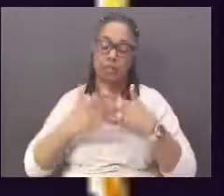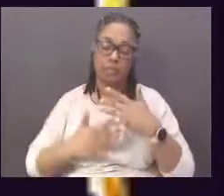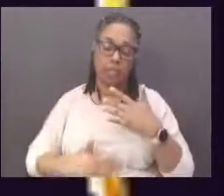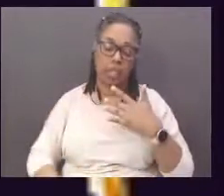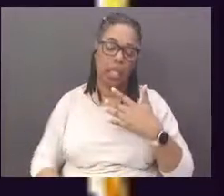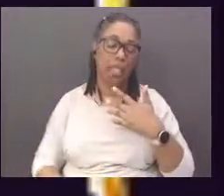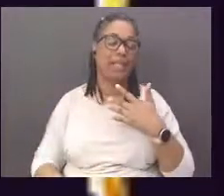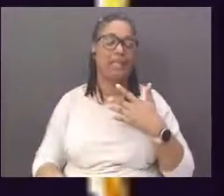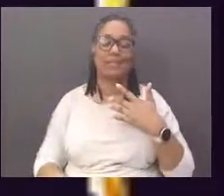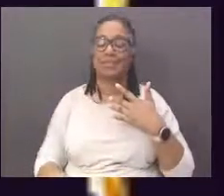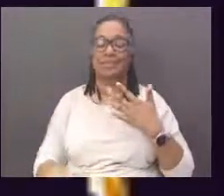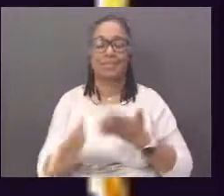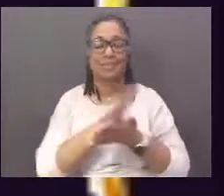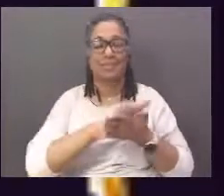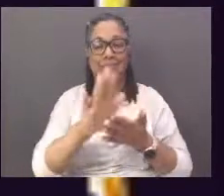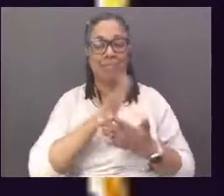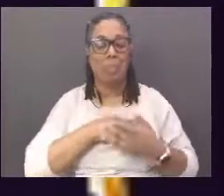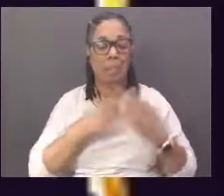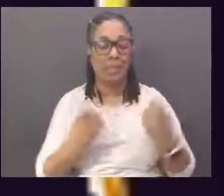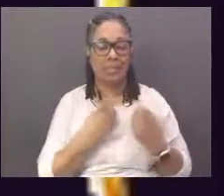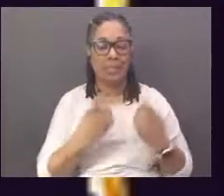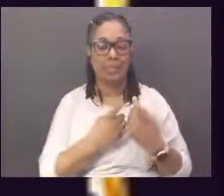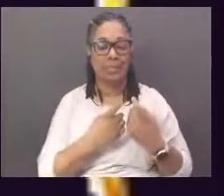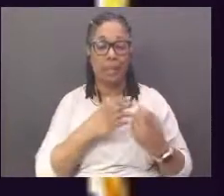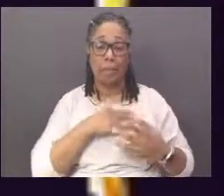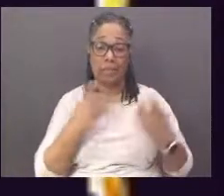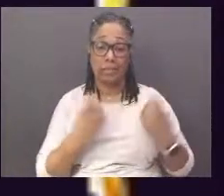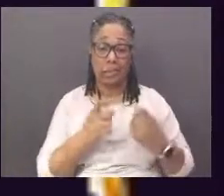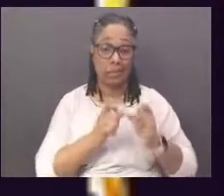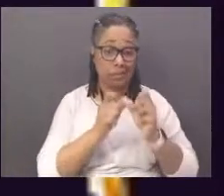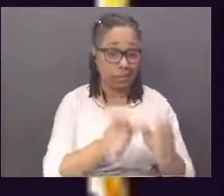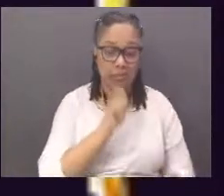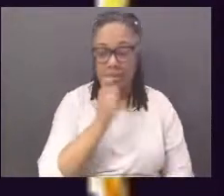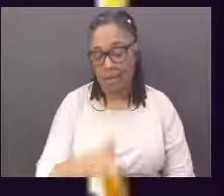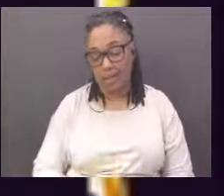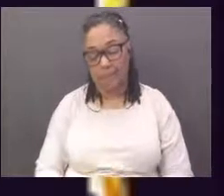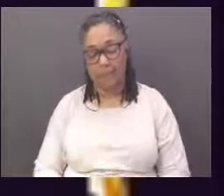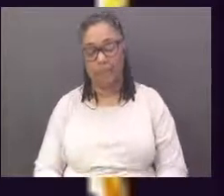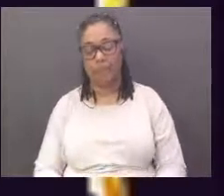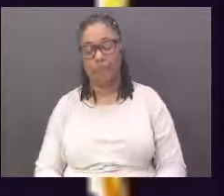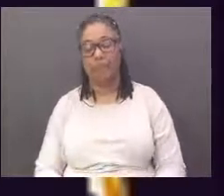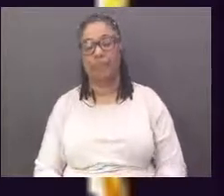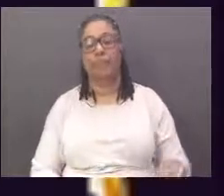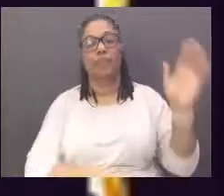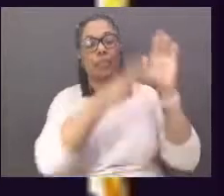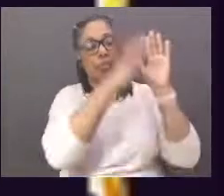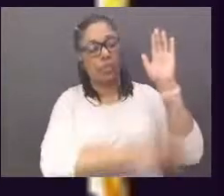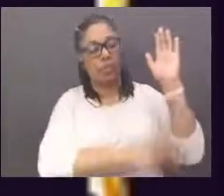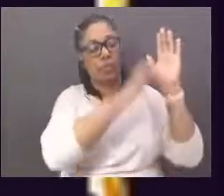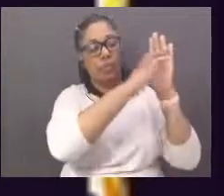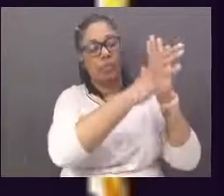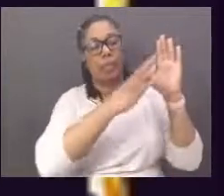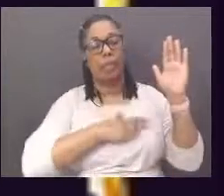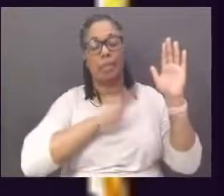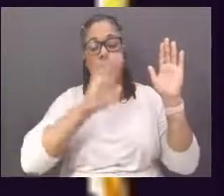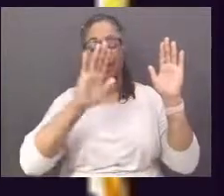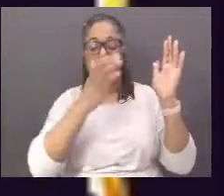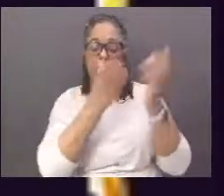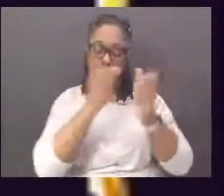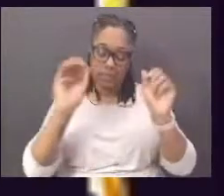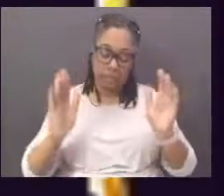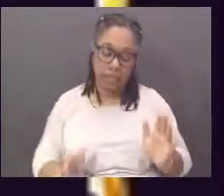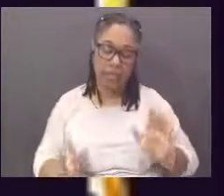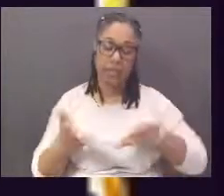my sins remain. Upon the cross my Savior died. The Lamb